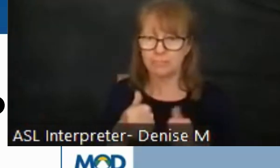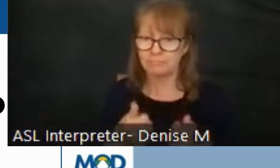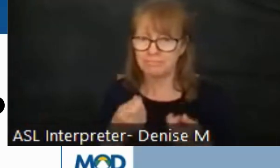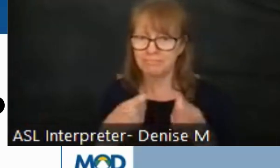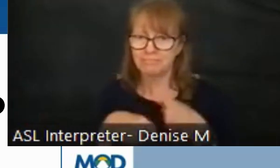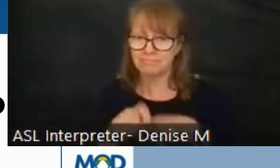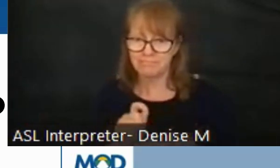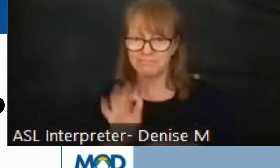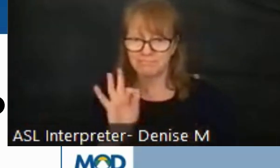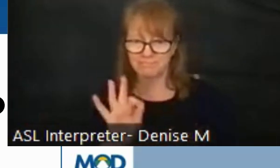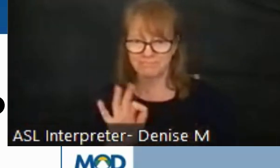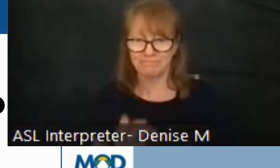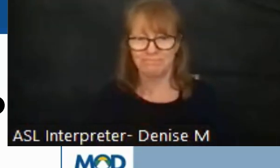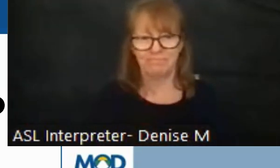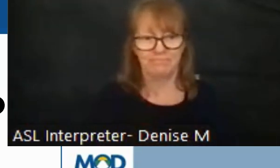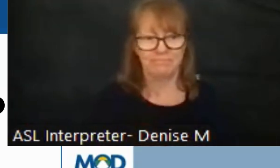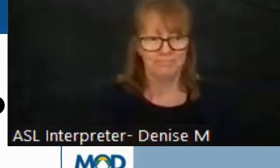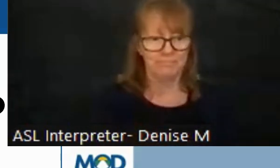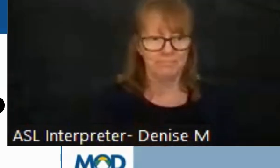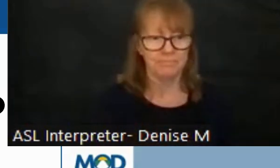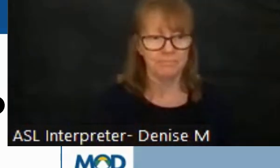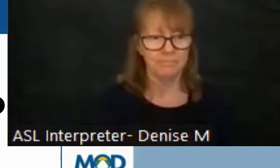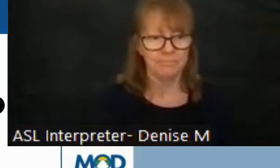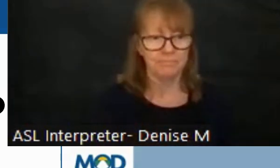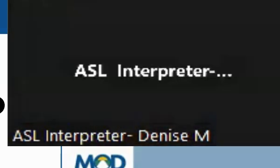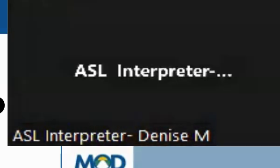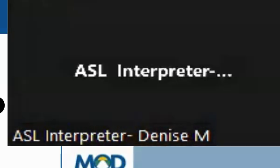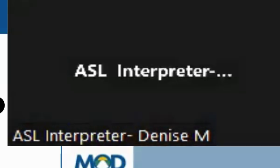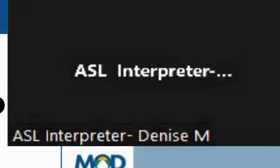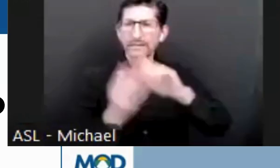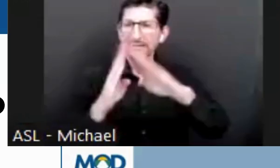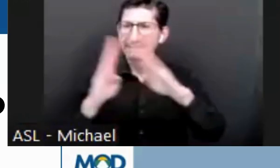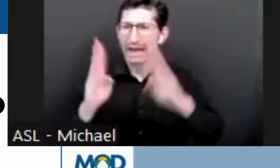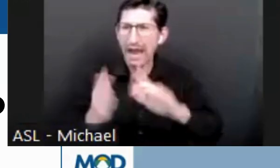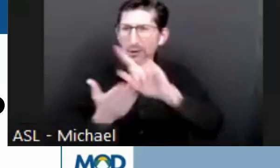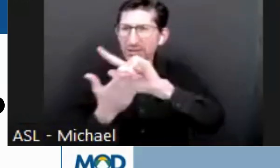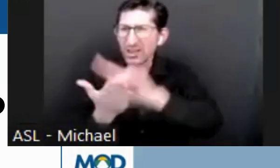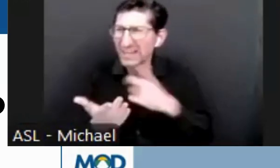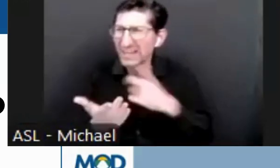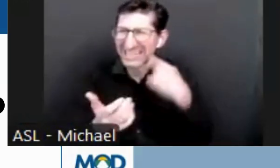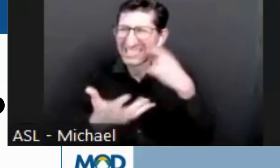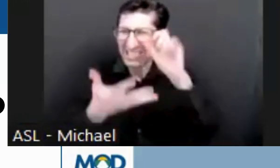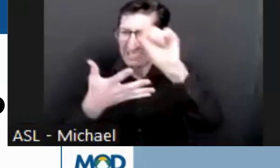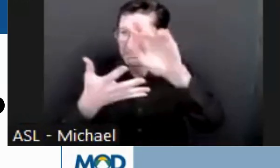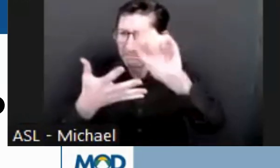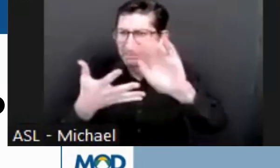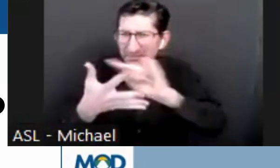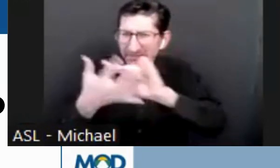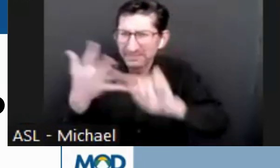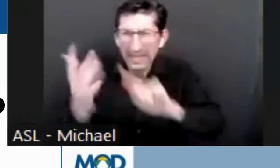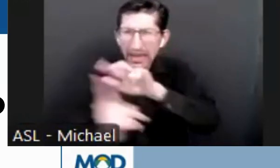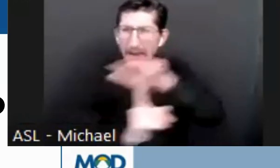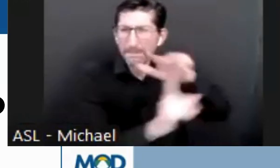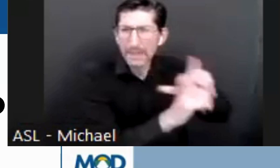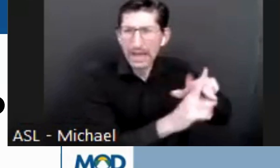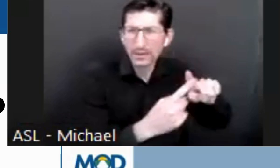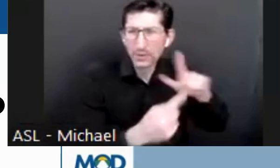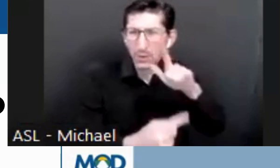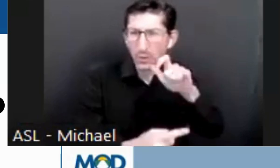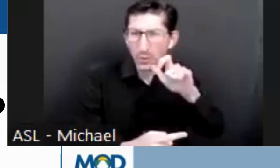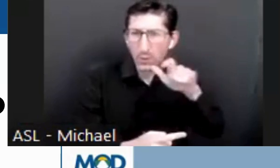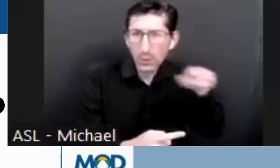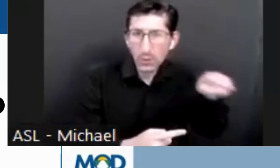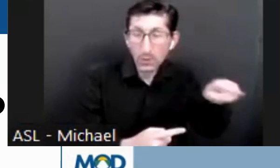Okay, so who do these housing laws that we just referenced apply to? When we talk about making the